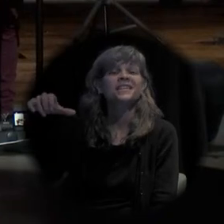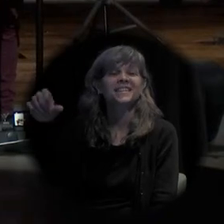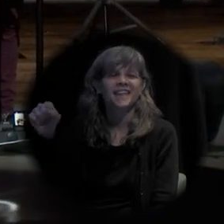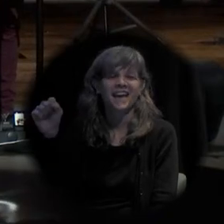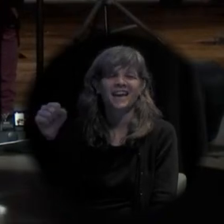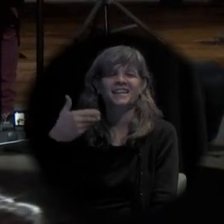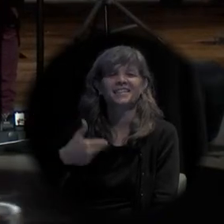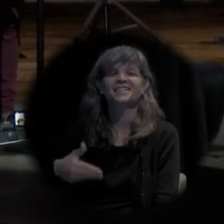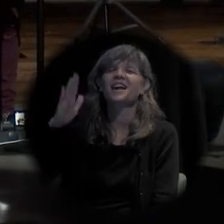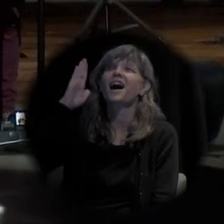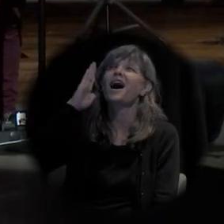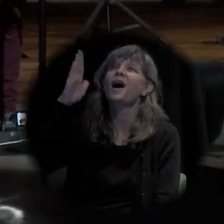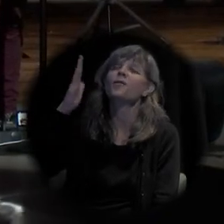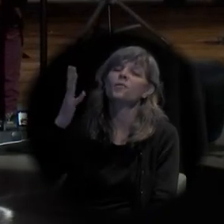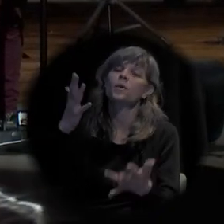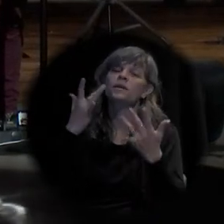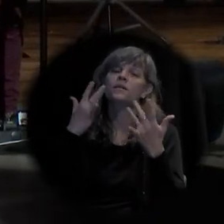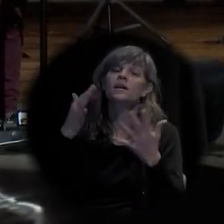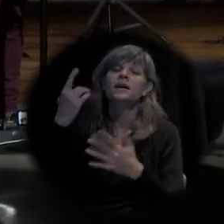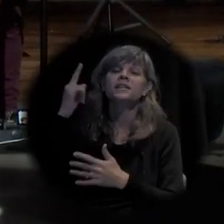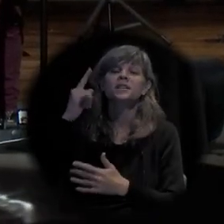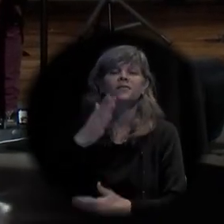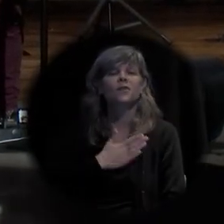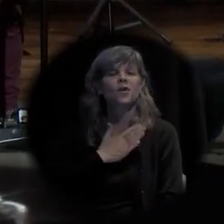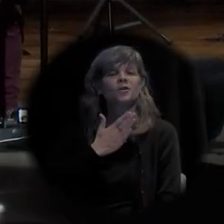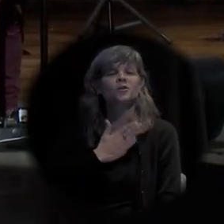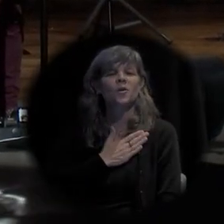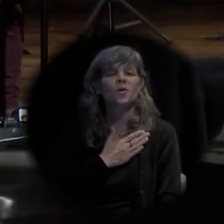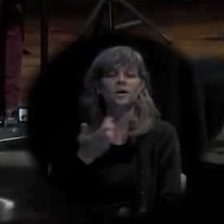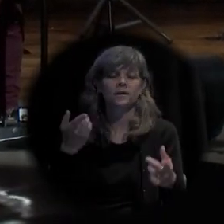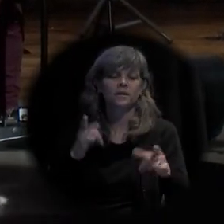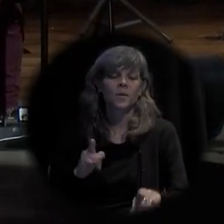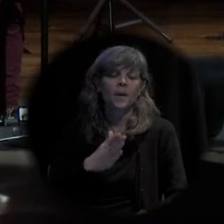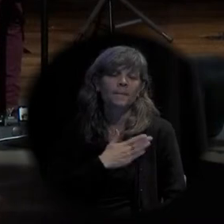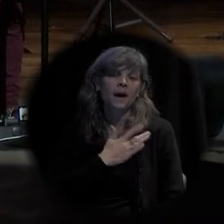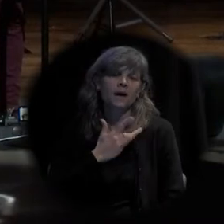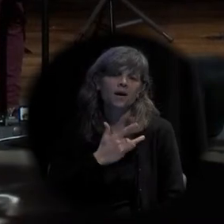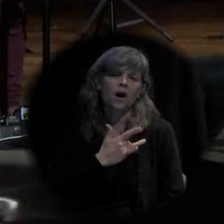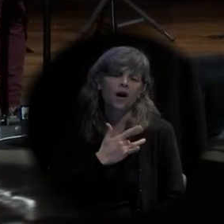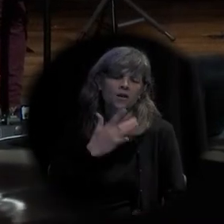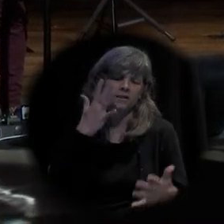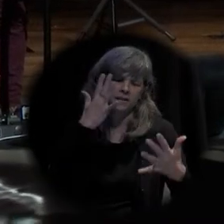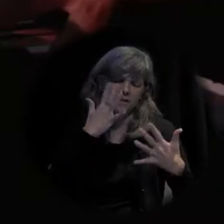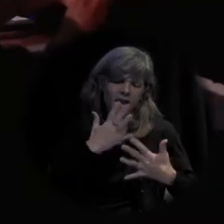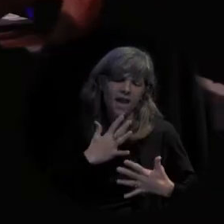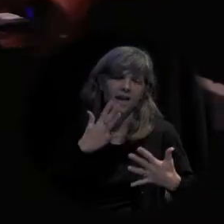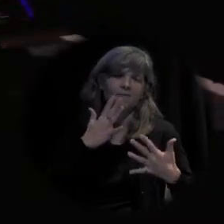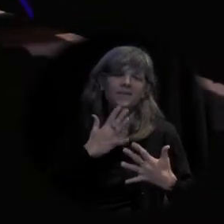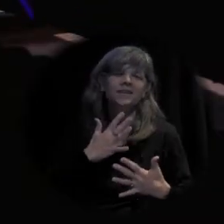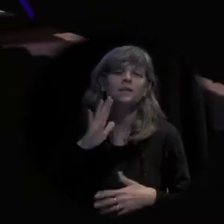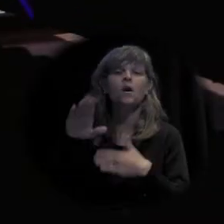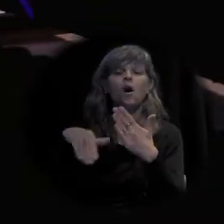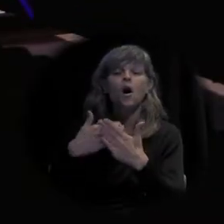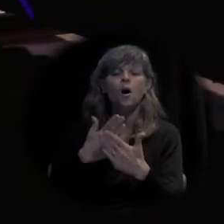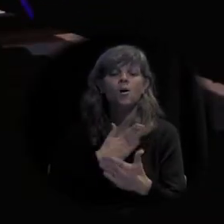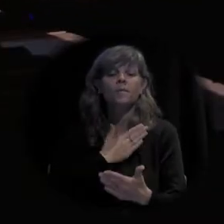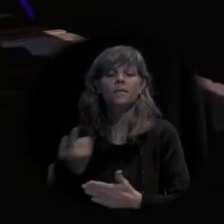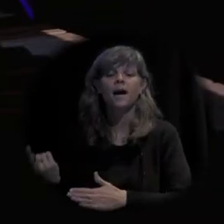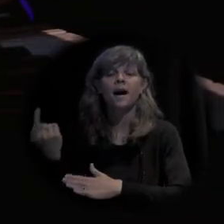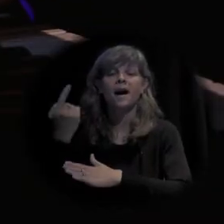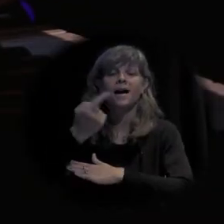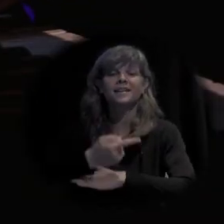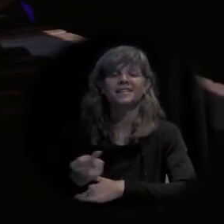name. Oh, yes, I will sing for joy when my heart is heavy